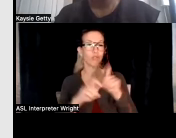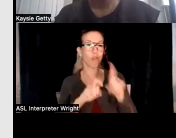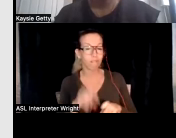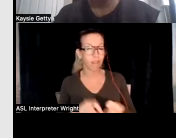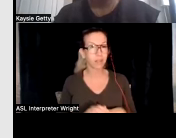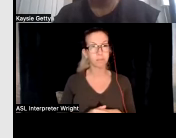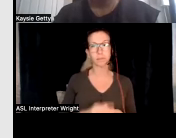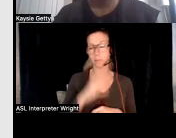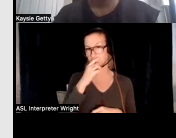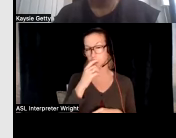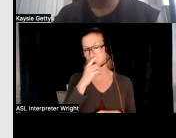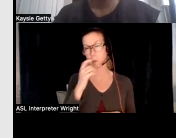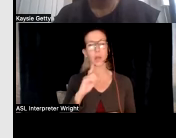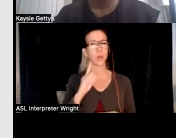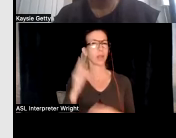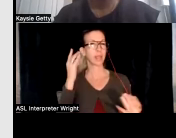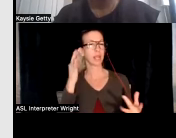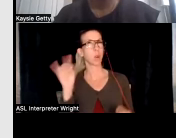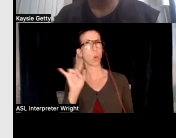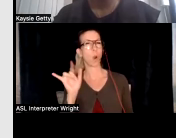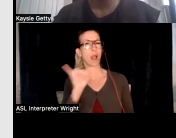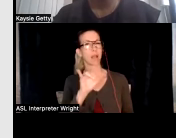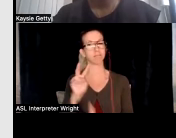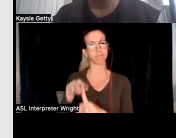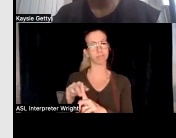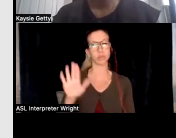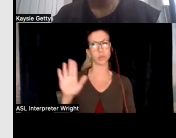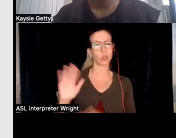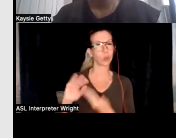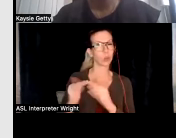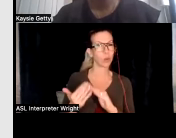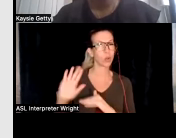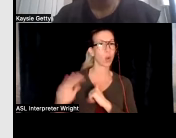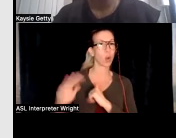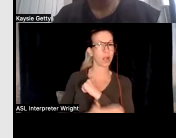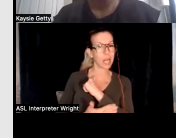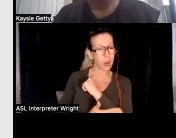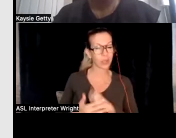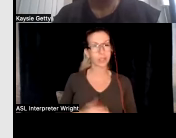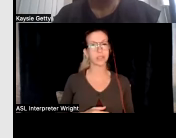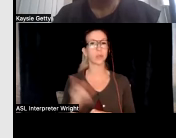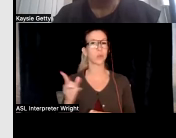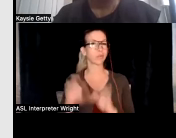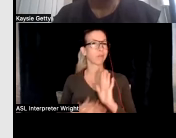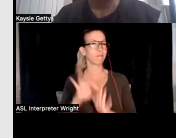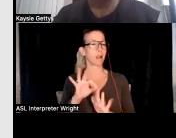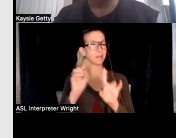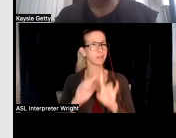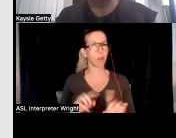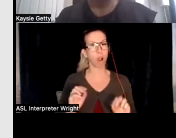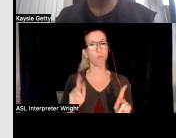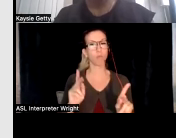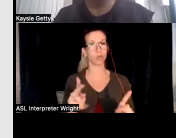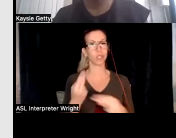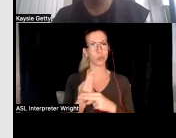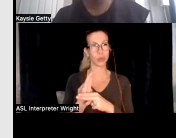this plug in? Where is there momentum already in your community or your county where you could find some opportunities to put some of this to